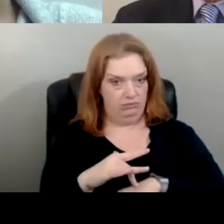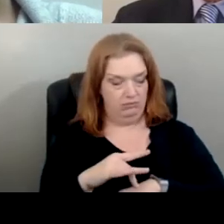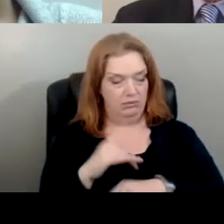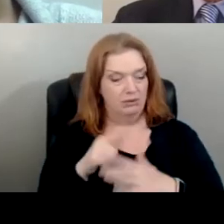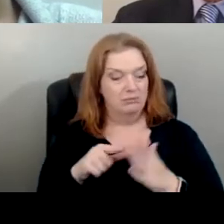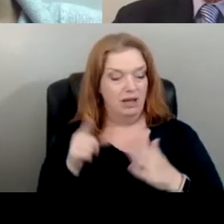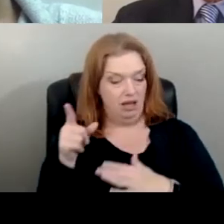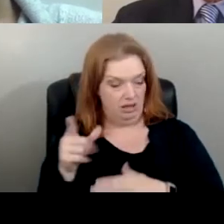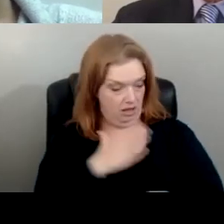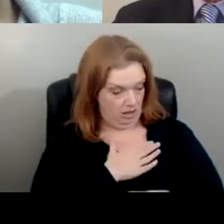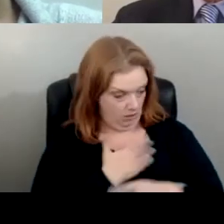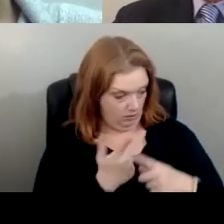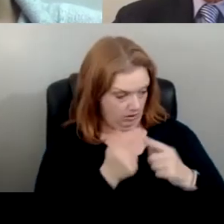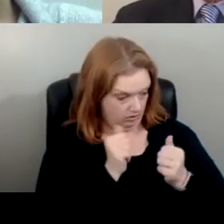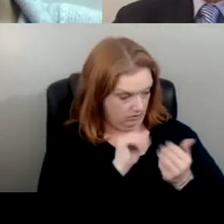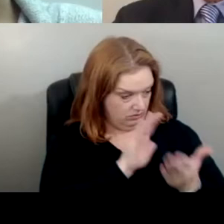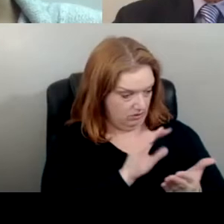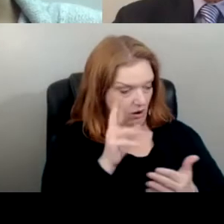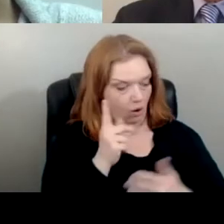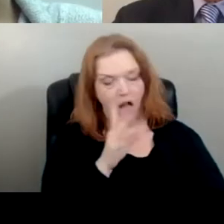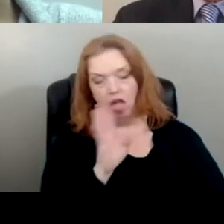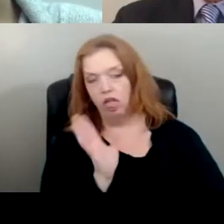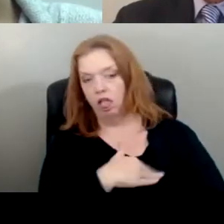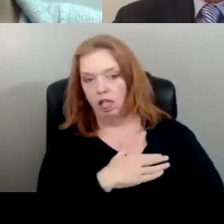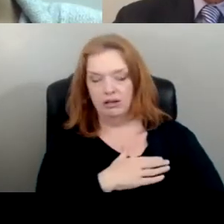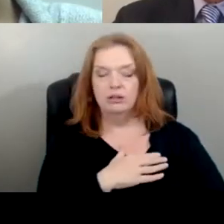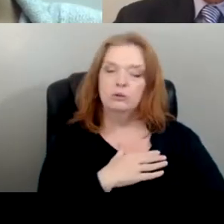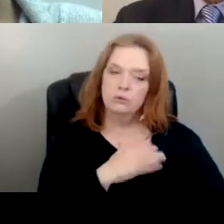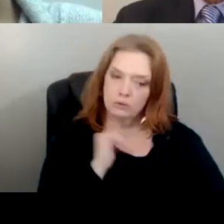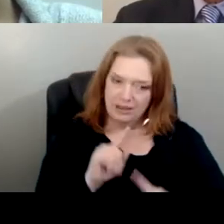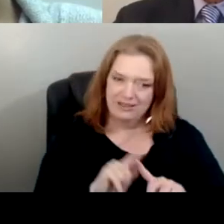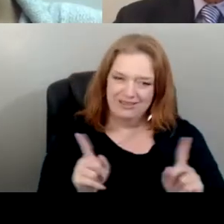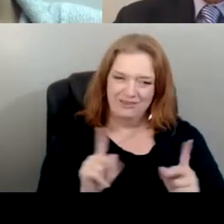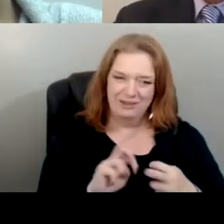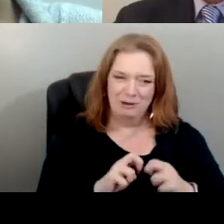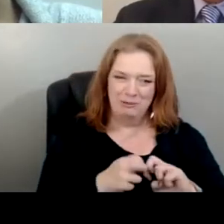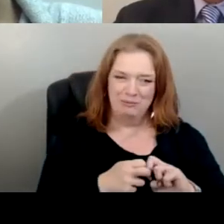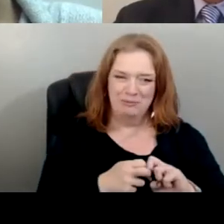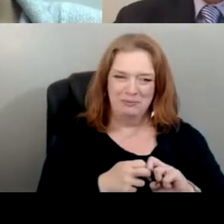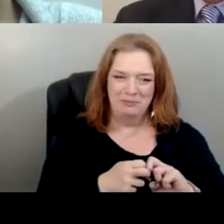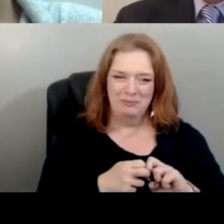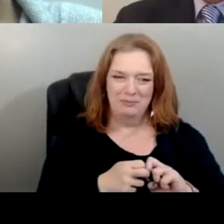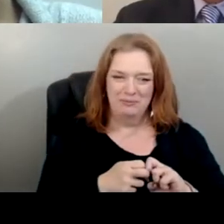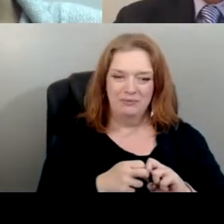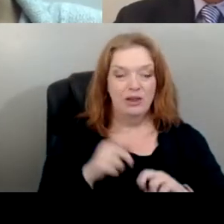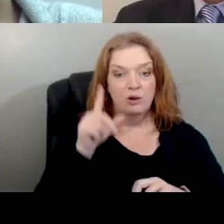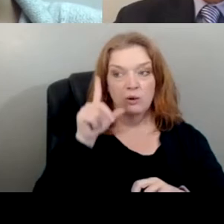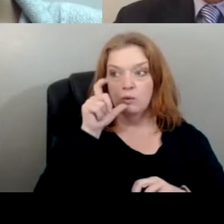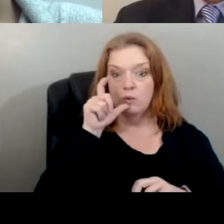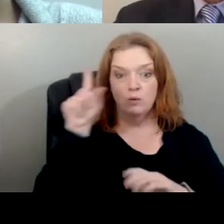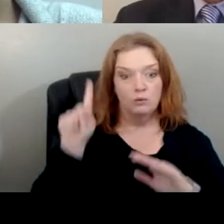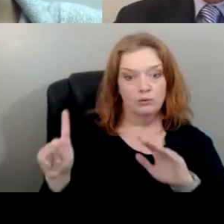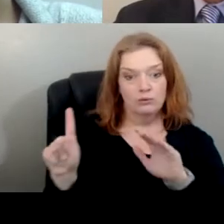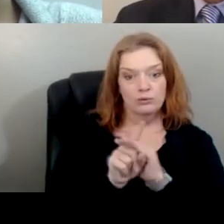in a meaningful way is also an obstacle, it's also a hurdle. Who shows up? It is not a far reach in Idaho. We